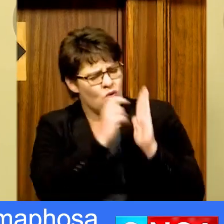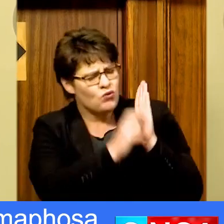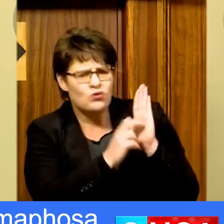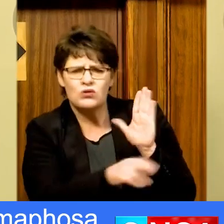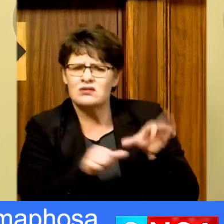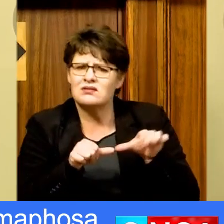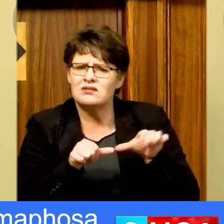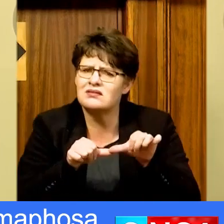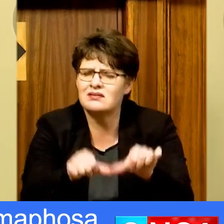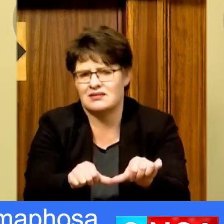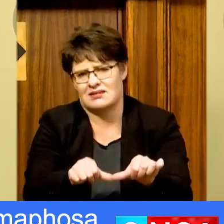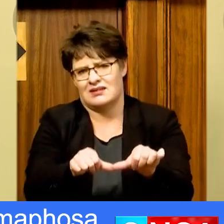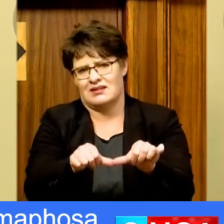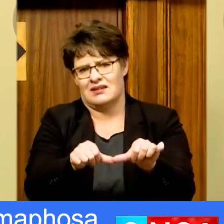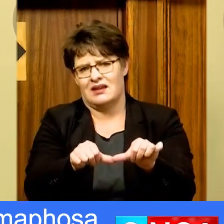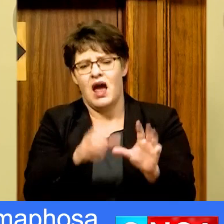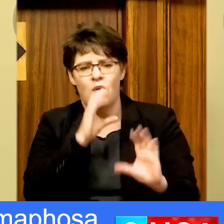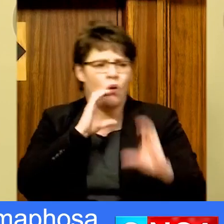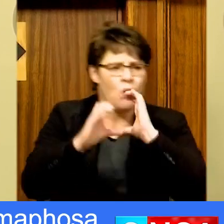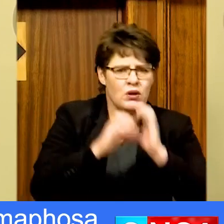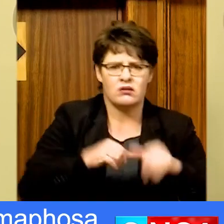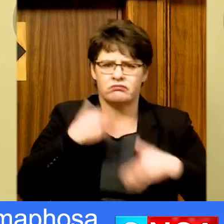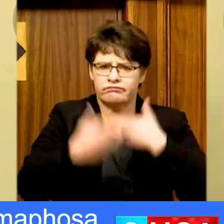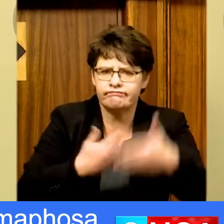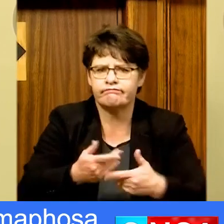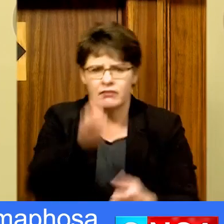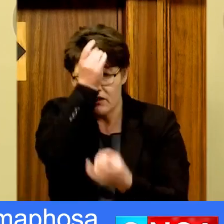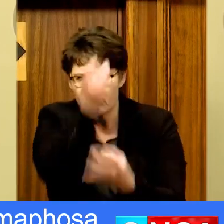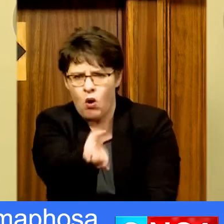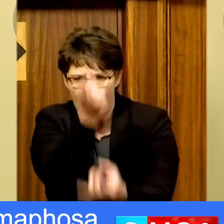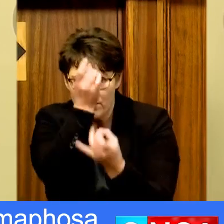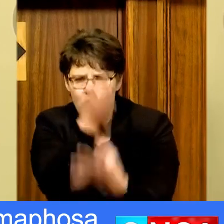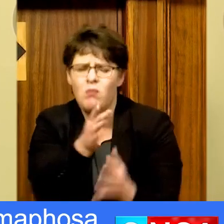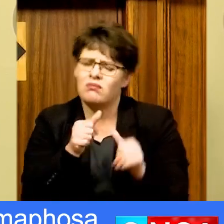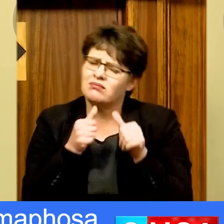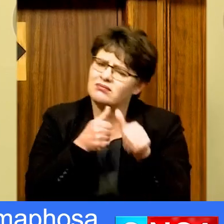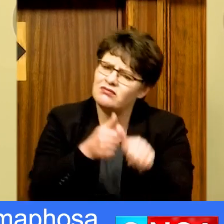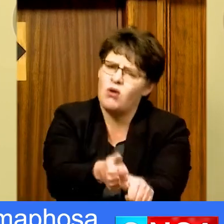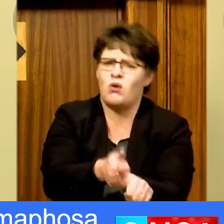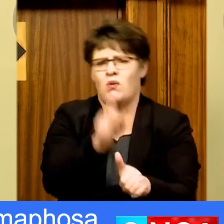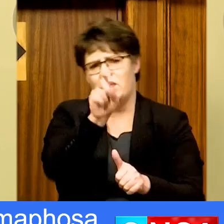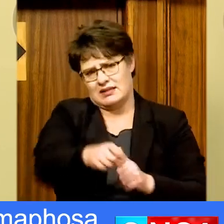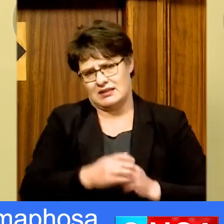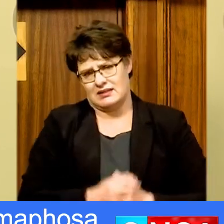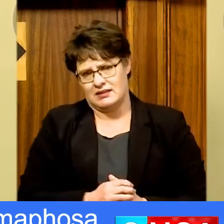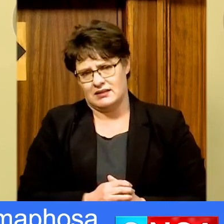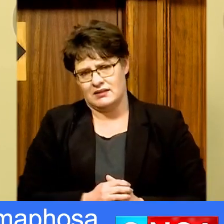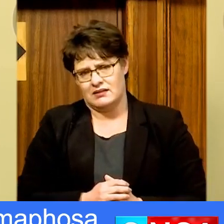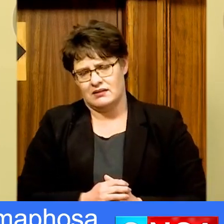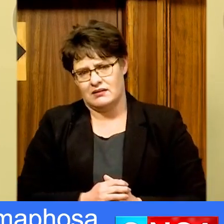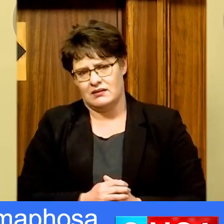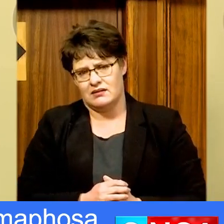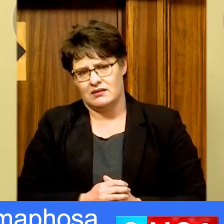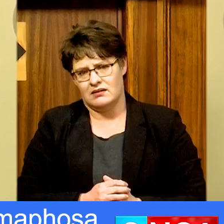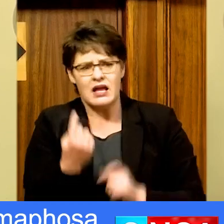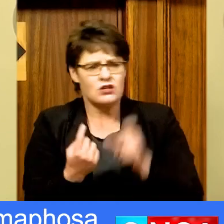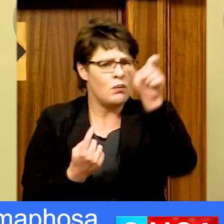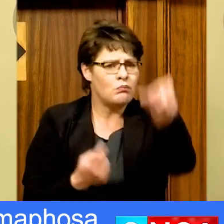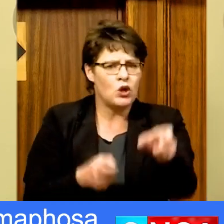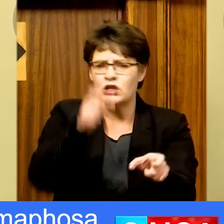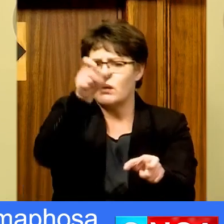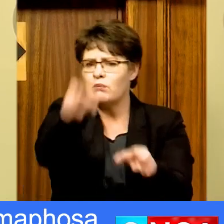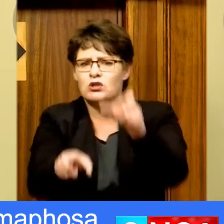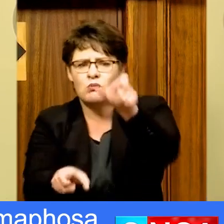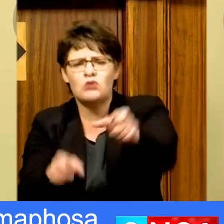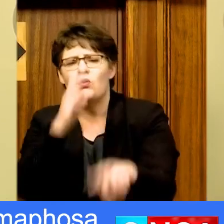to speak about and to communicate. We are all required to be responsible, we are